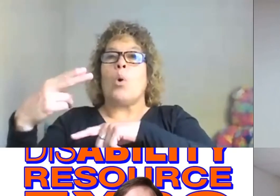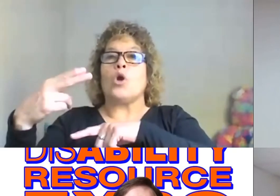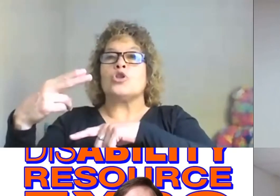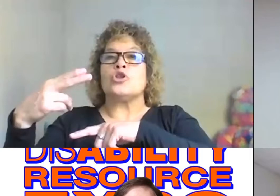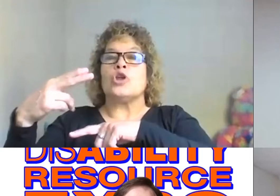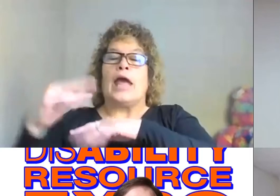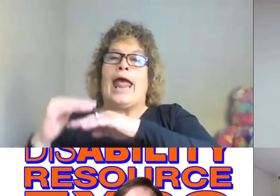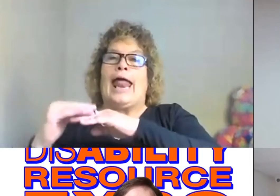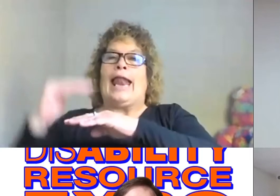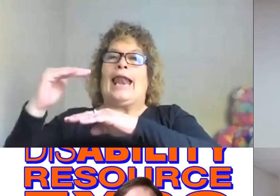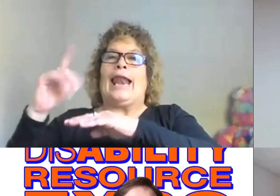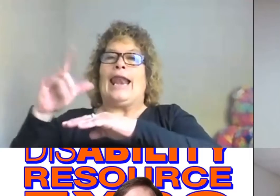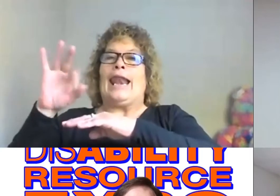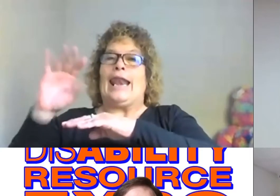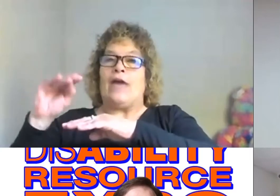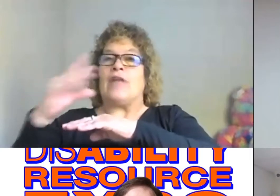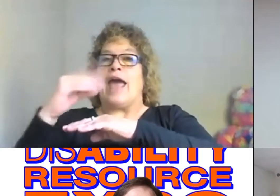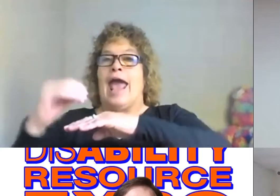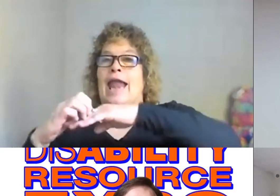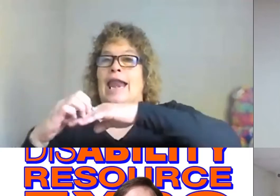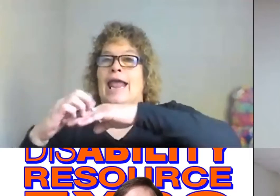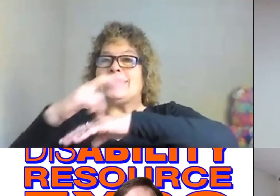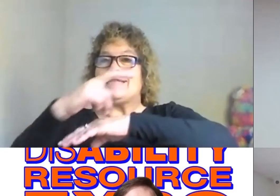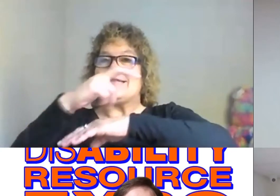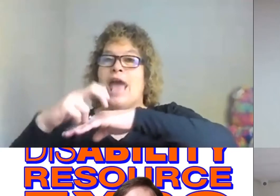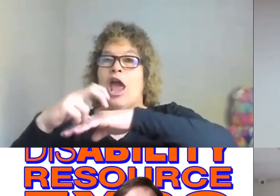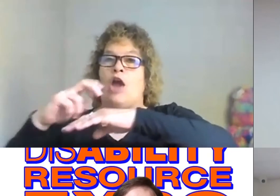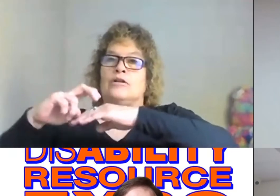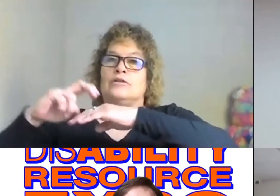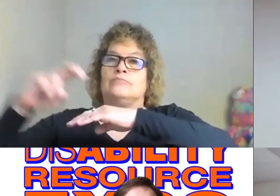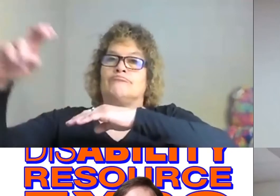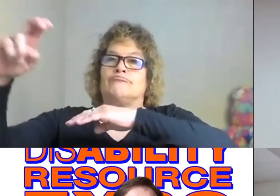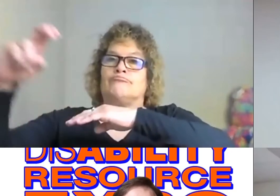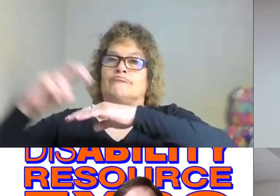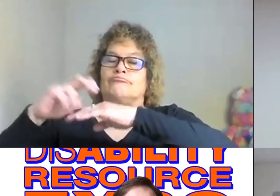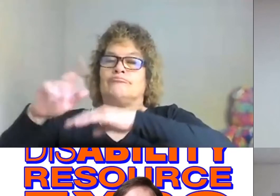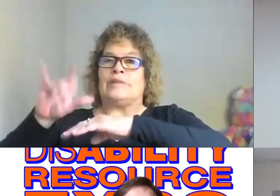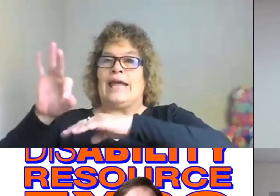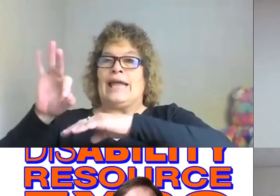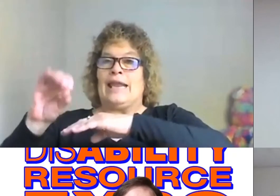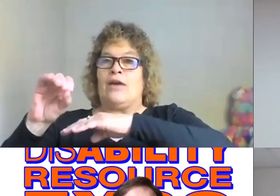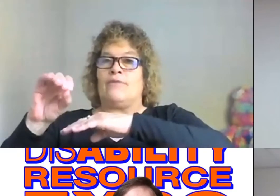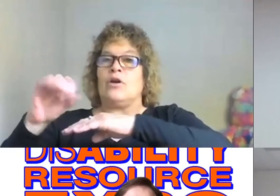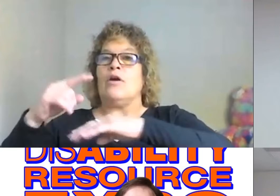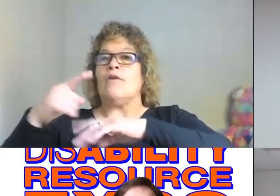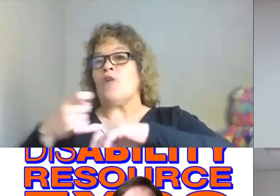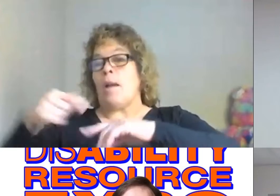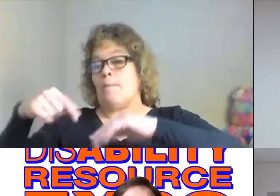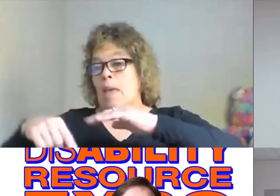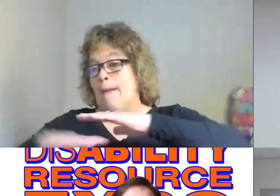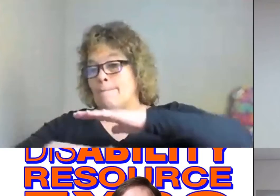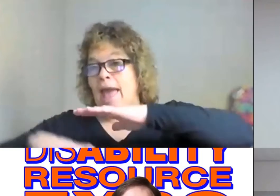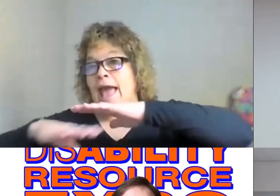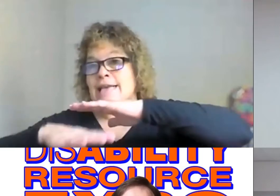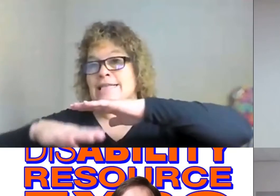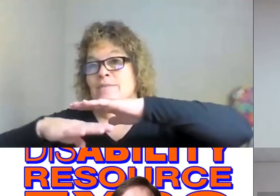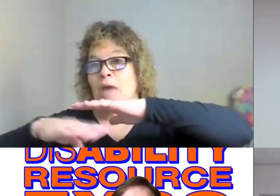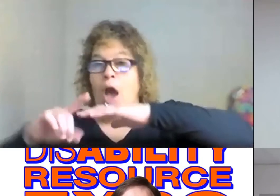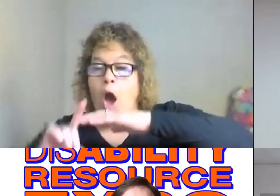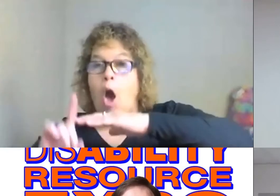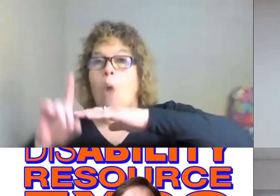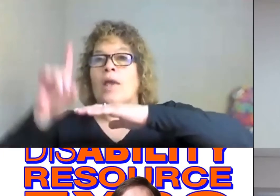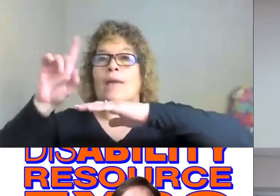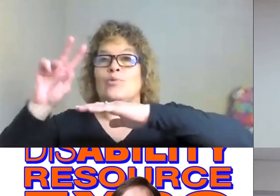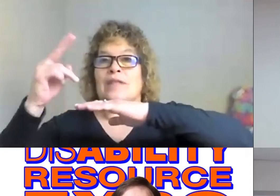as stair lifts to get people up or down to a basement or upstairs to a second level. Wow, you offer all kinds of